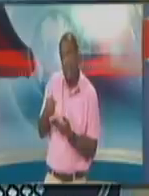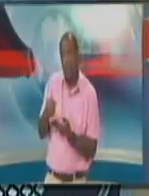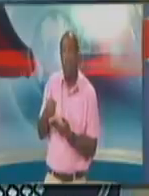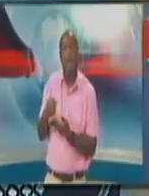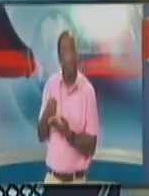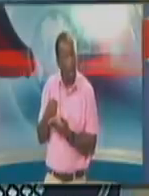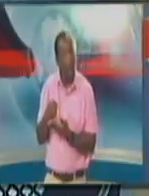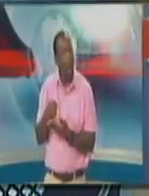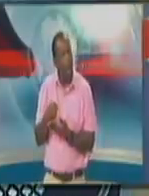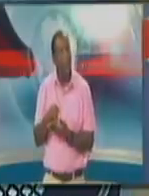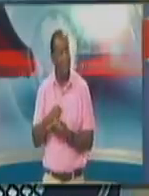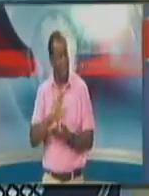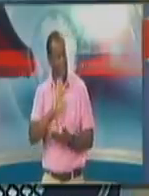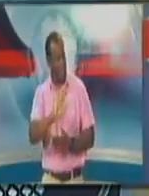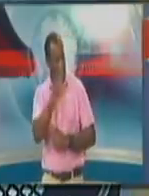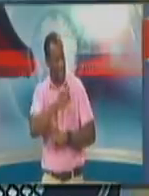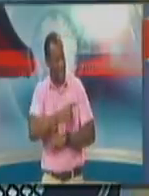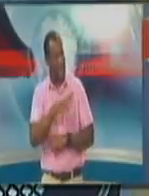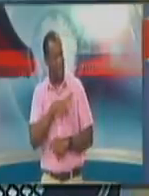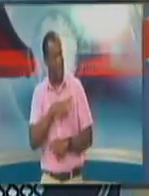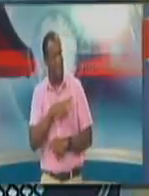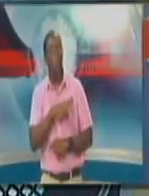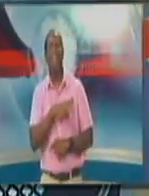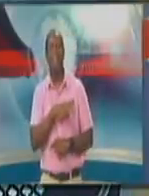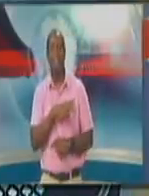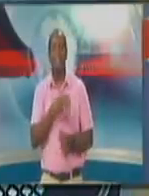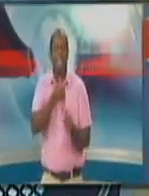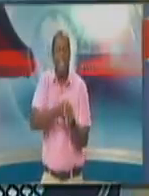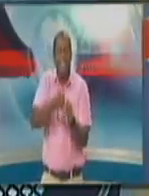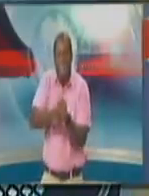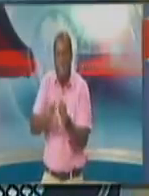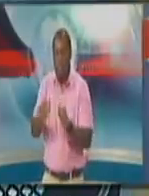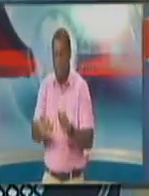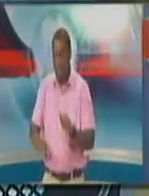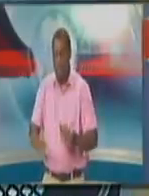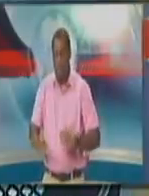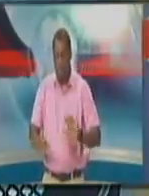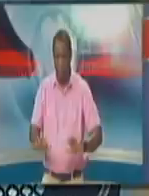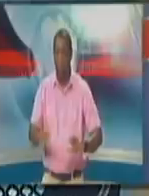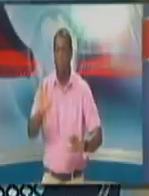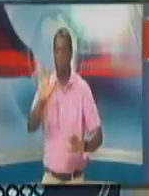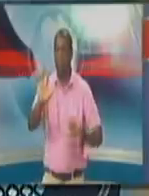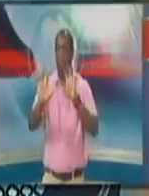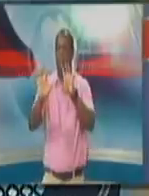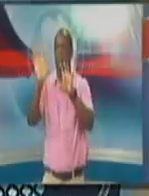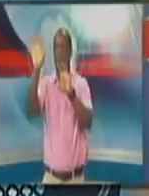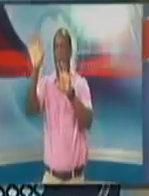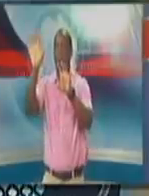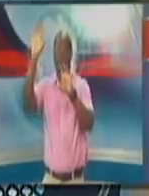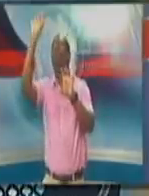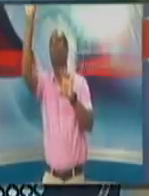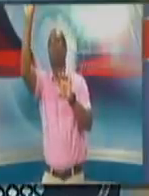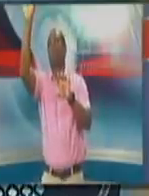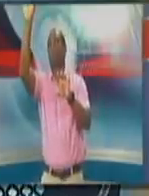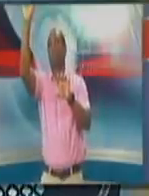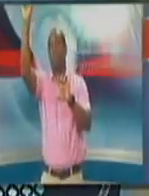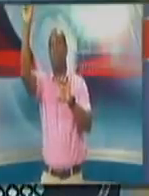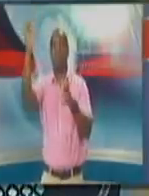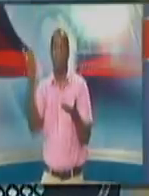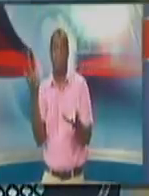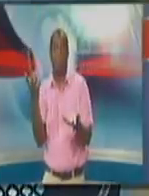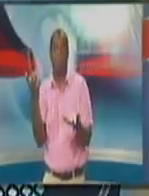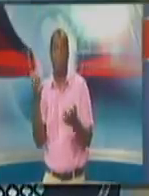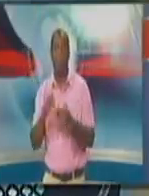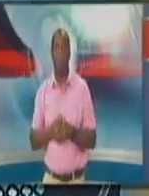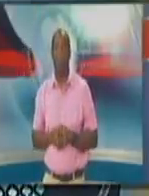would talk more about as we go along. But those things were on stream even before COVID-19, and we are continuing to